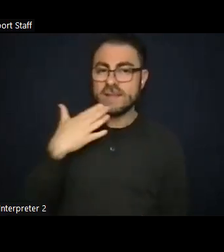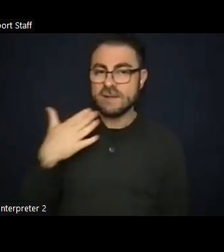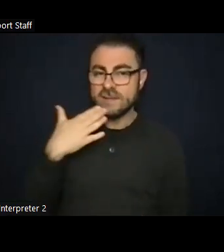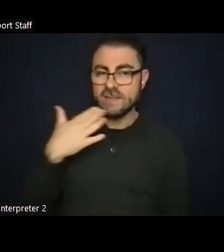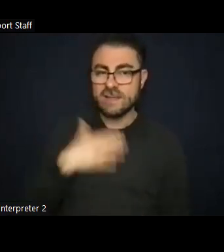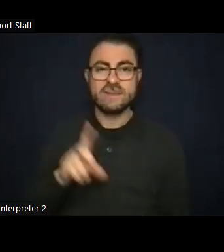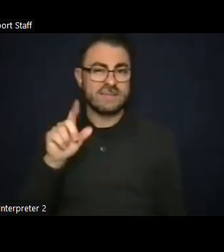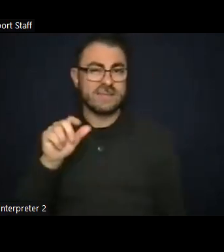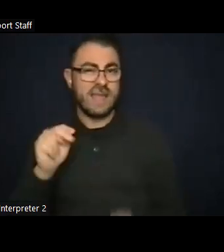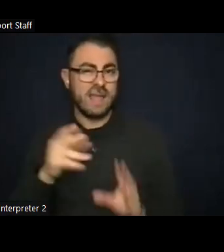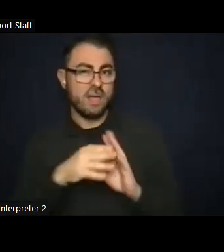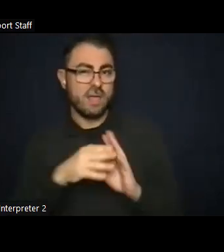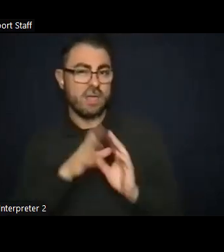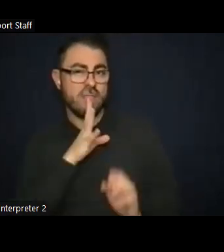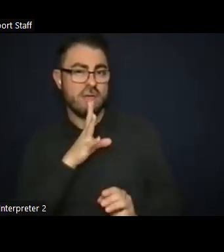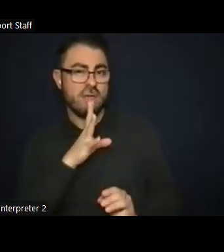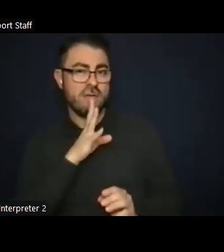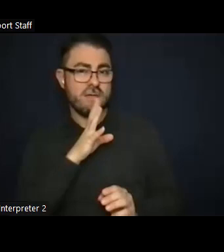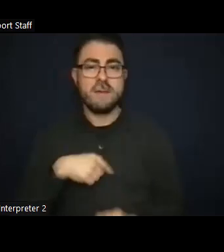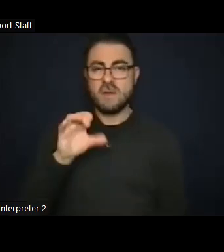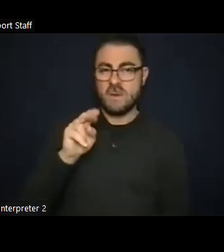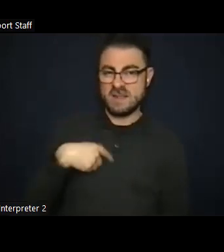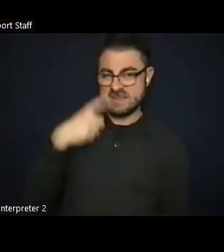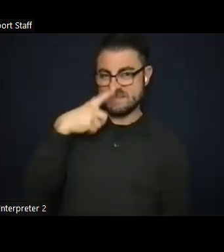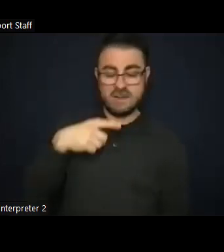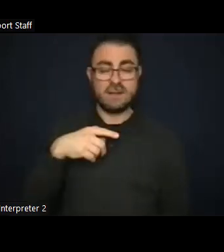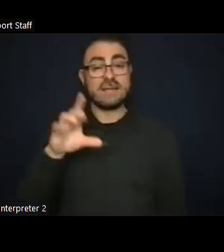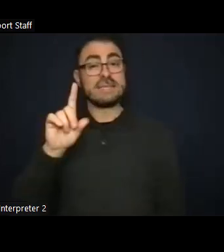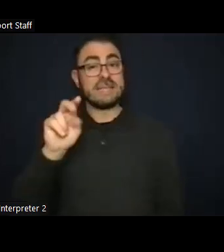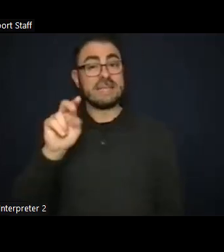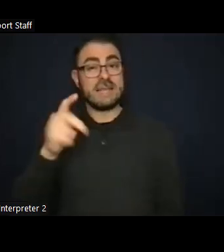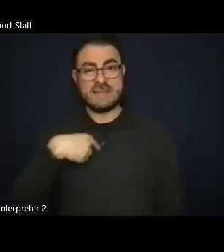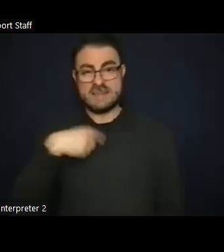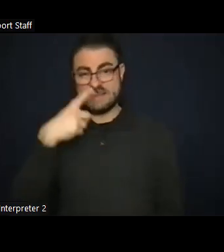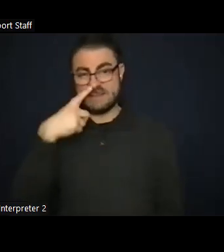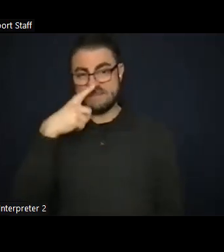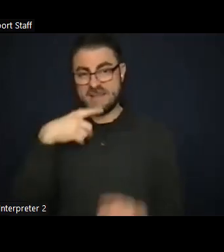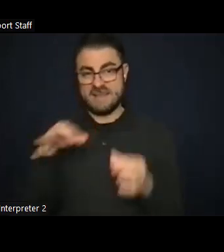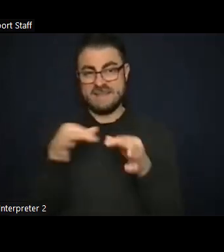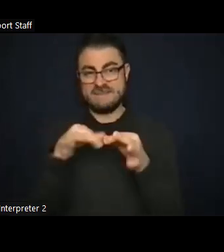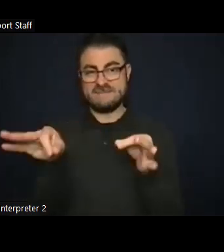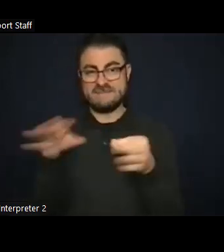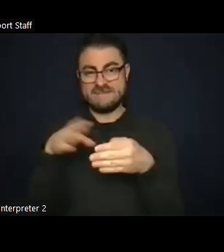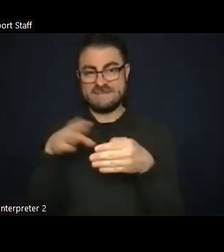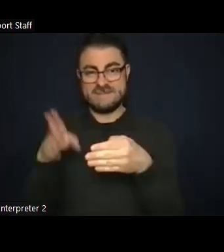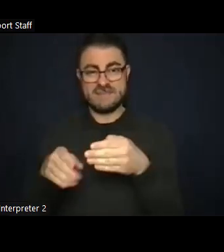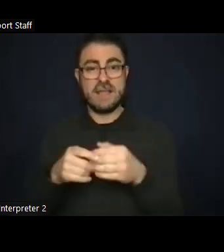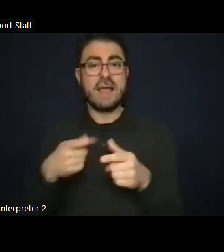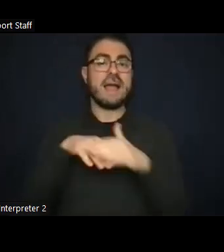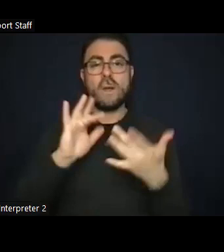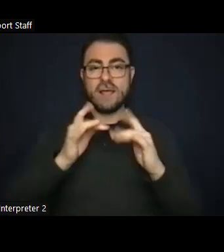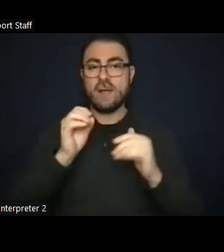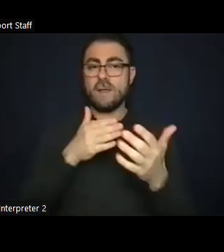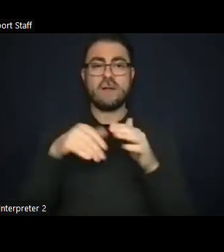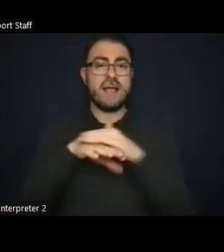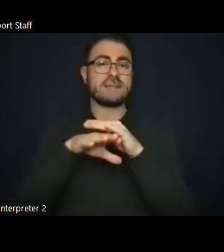Dan. Just finish my sentence, that they have access to some kind of virtual device and